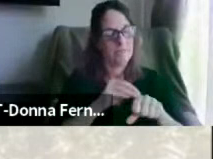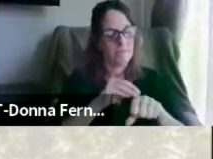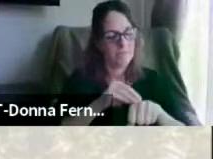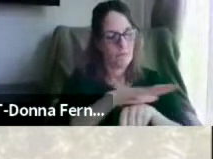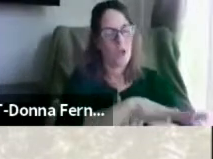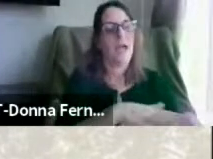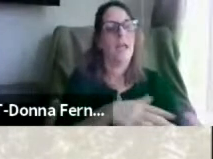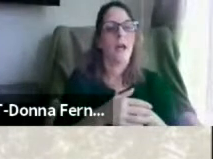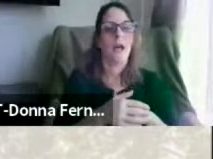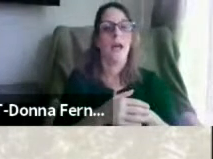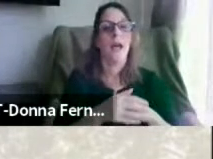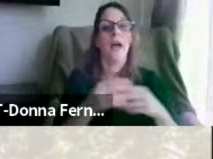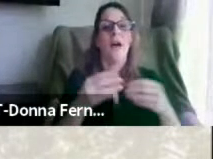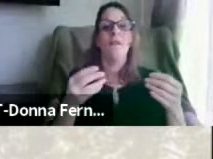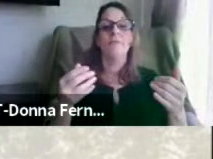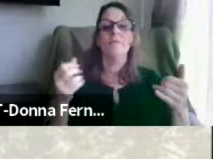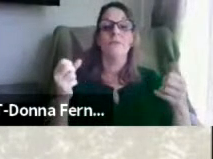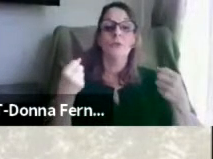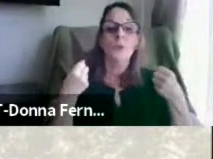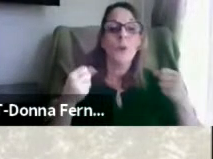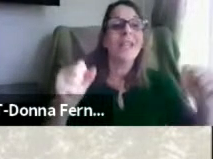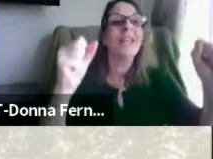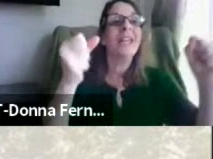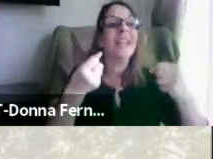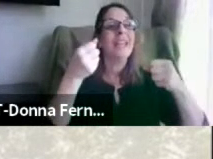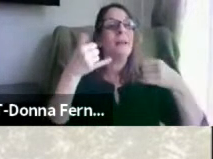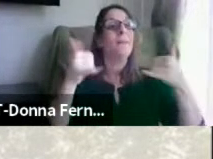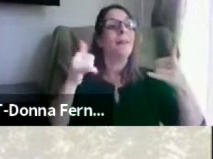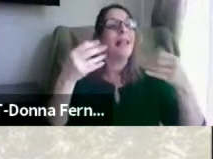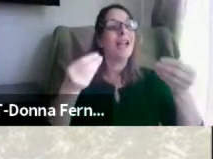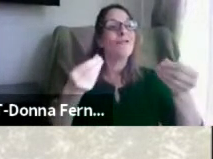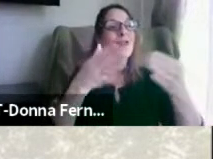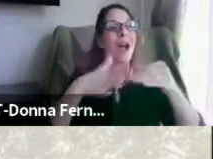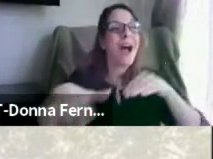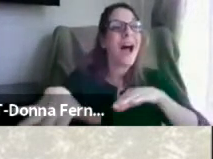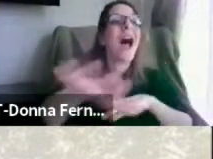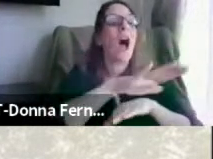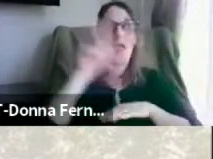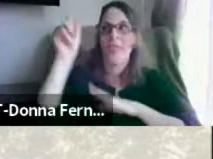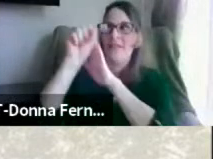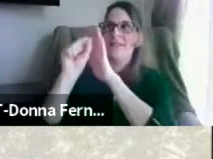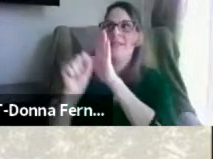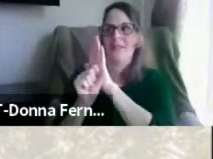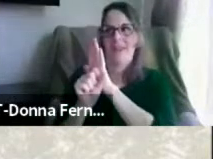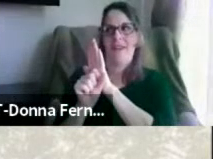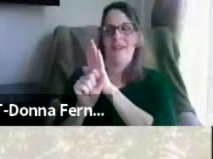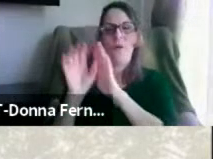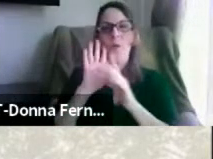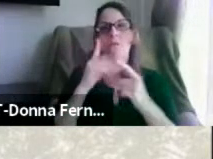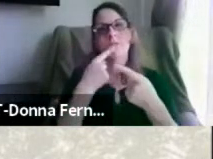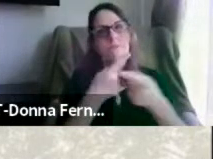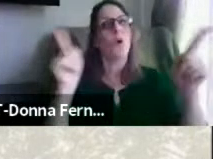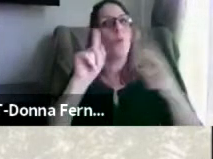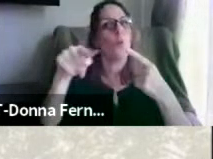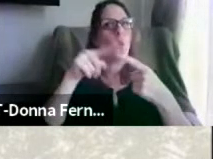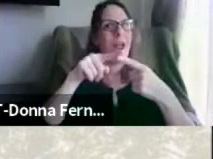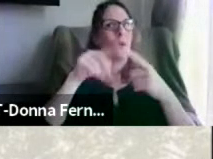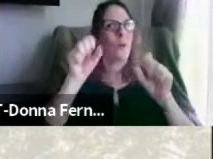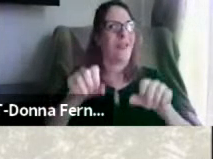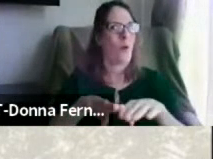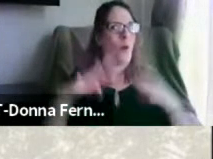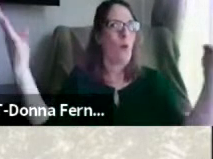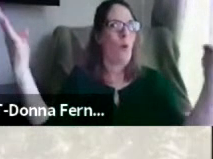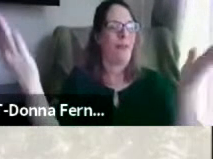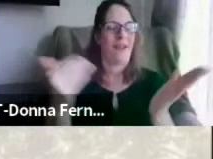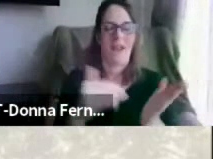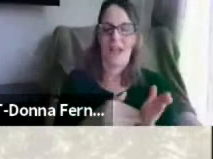As far as playgrounds go, the state and local regulations are going to tell you when the time comes to reopen those. It's not really necessary